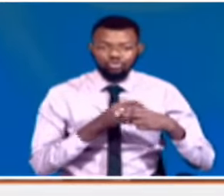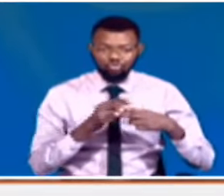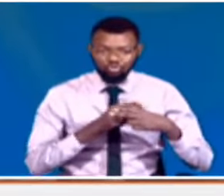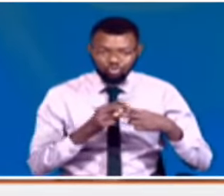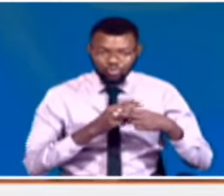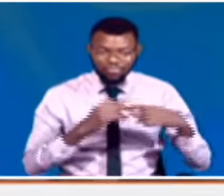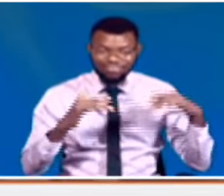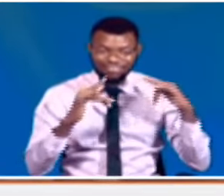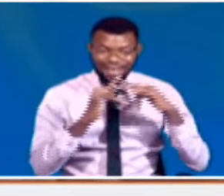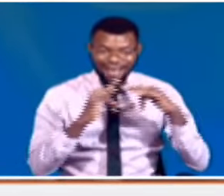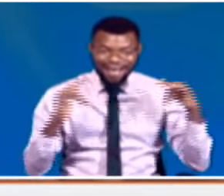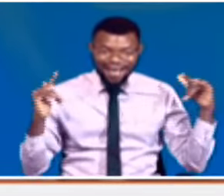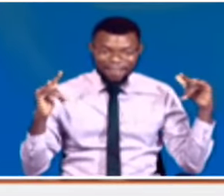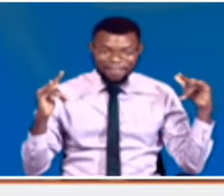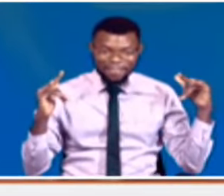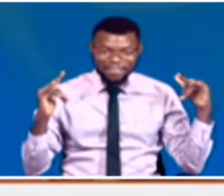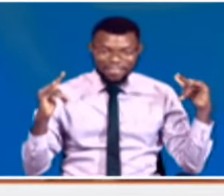training